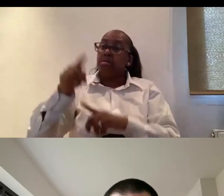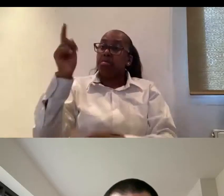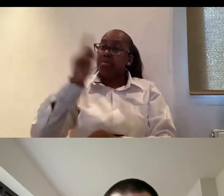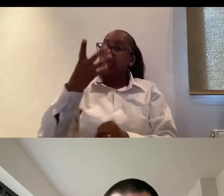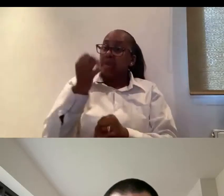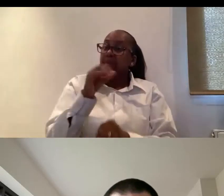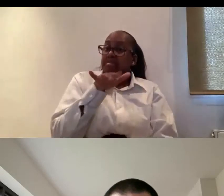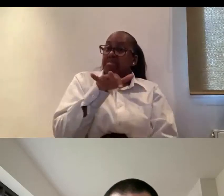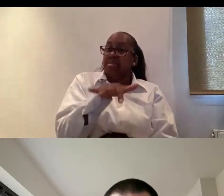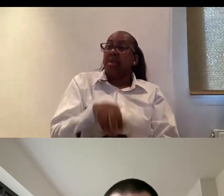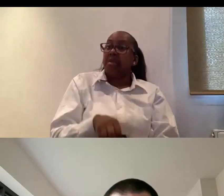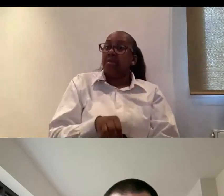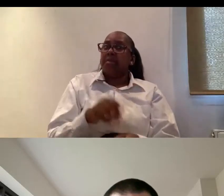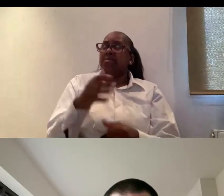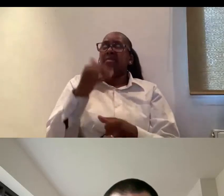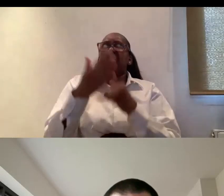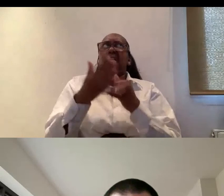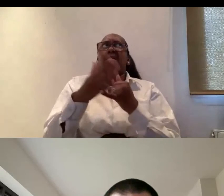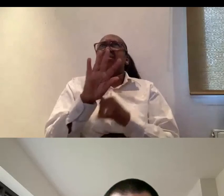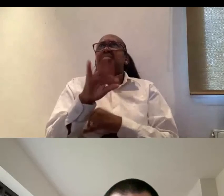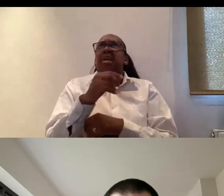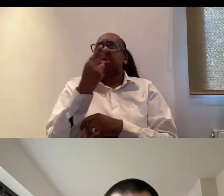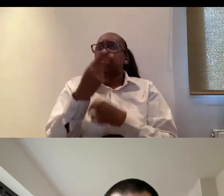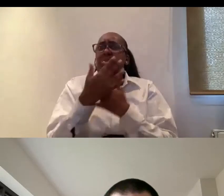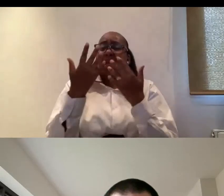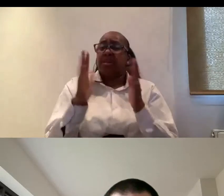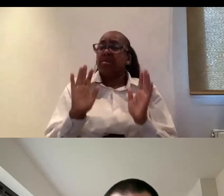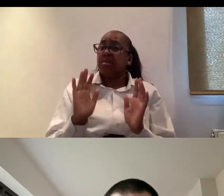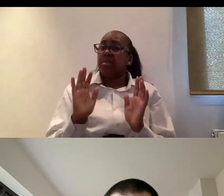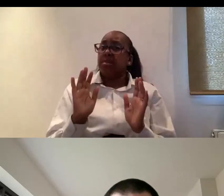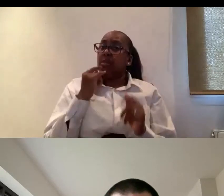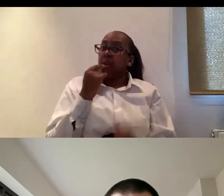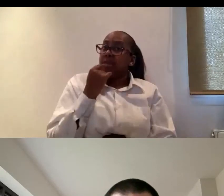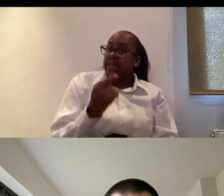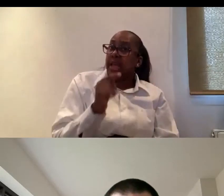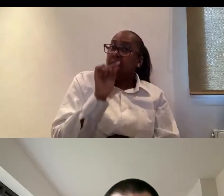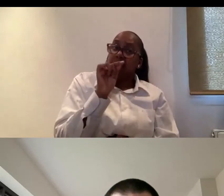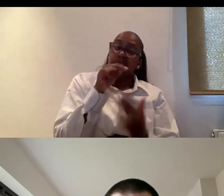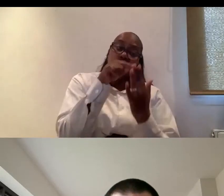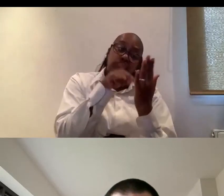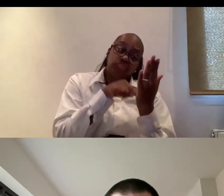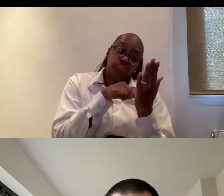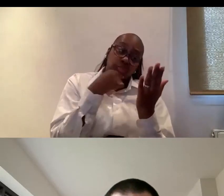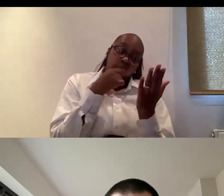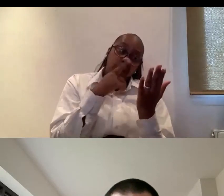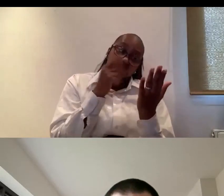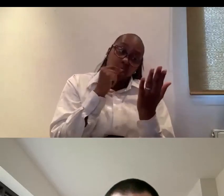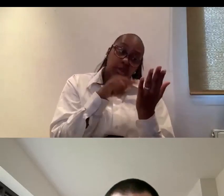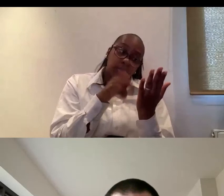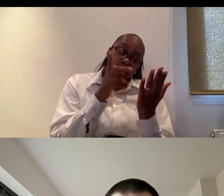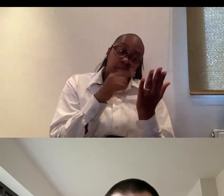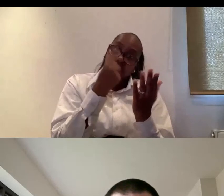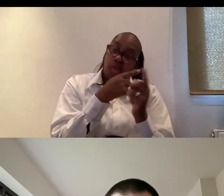get these symptoms, they don't last for any longer than a couple of days, although it's said in the literature that they can last for up